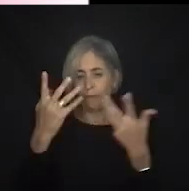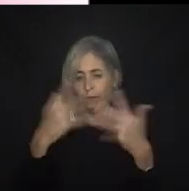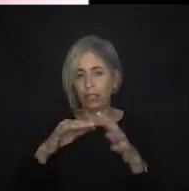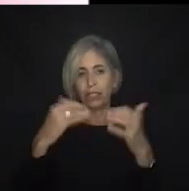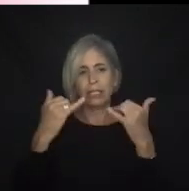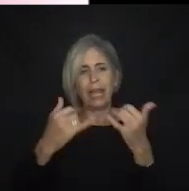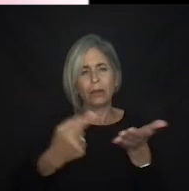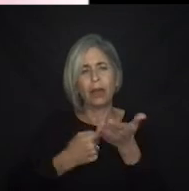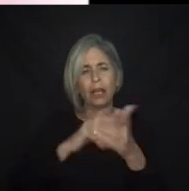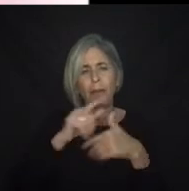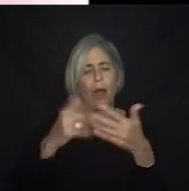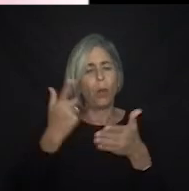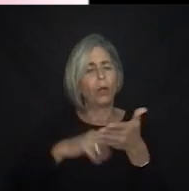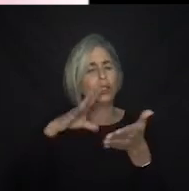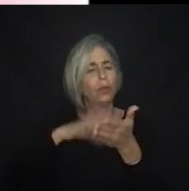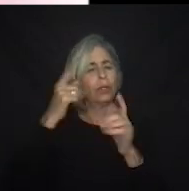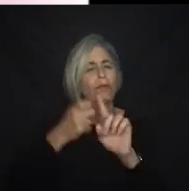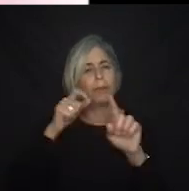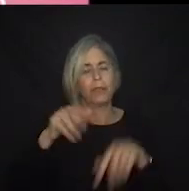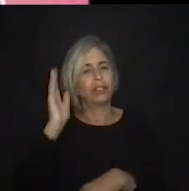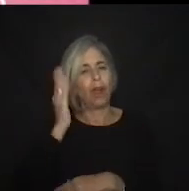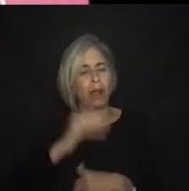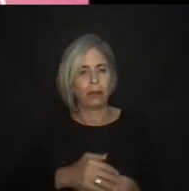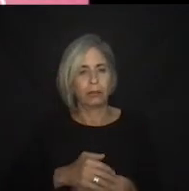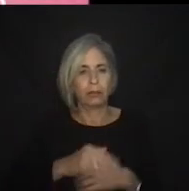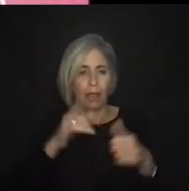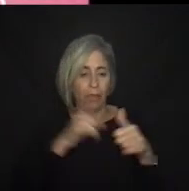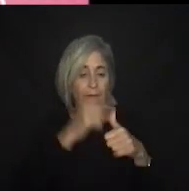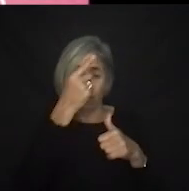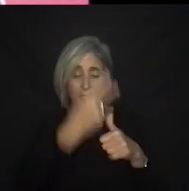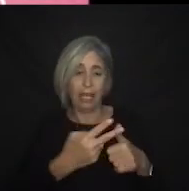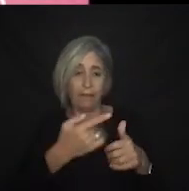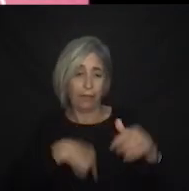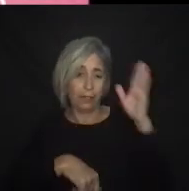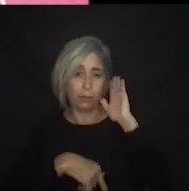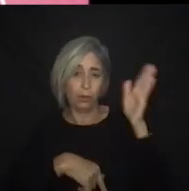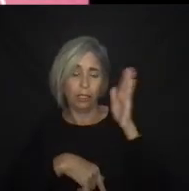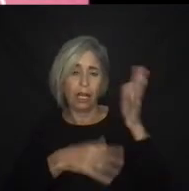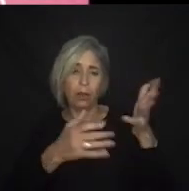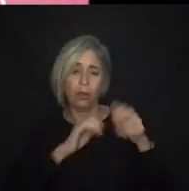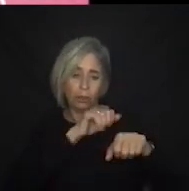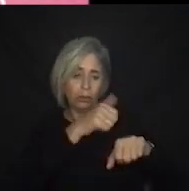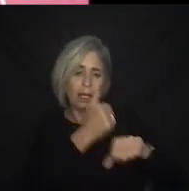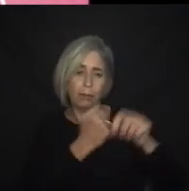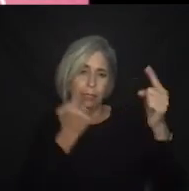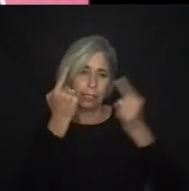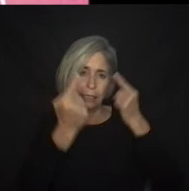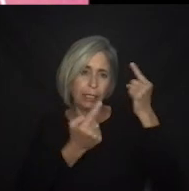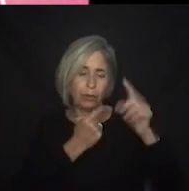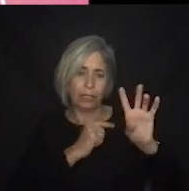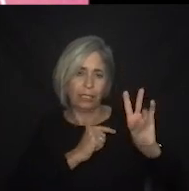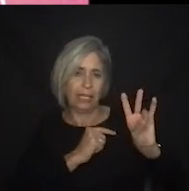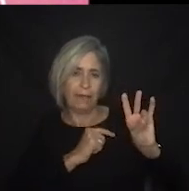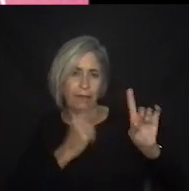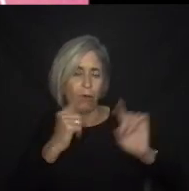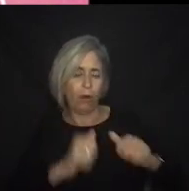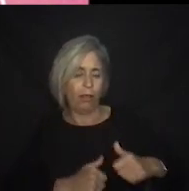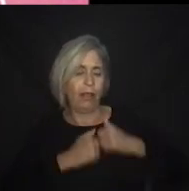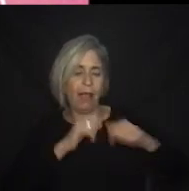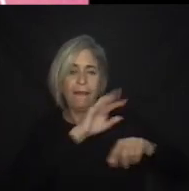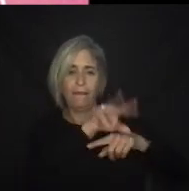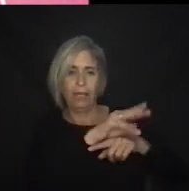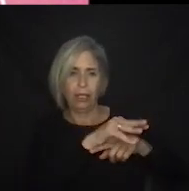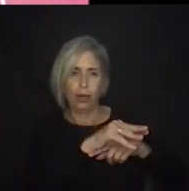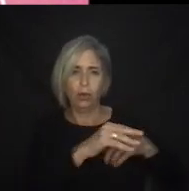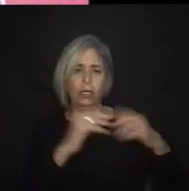and chat about some takeaways. So in the first half of this presentation, we went into 7 considerations for building with live video.